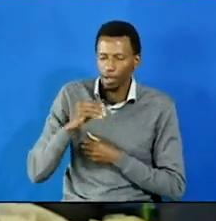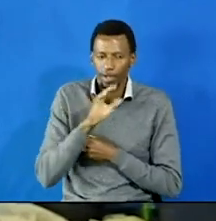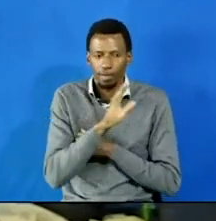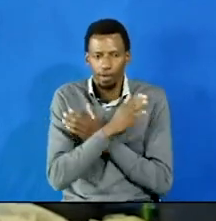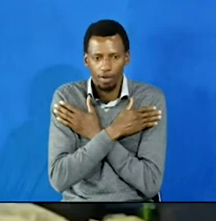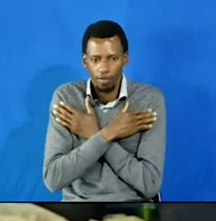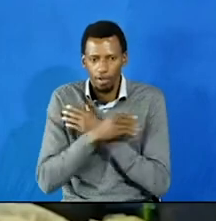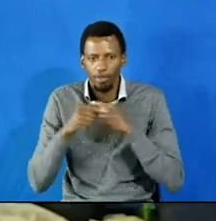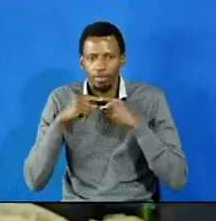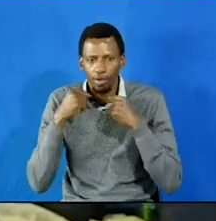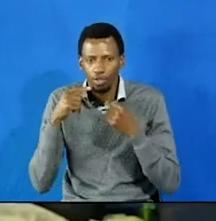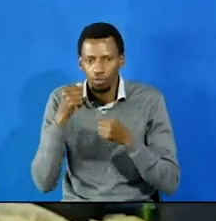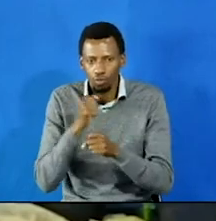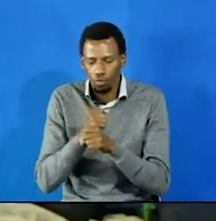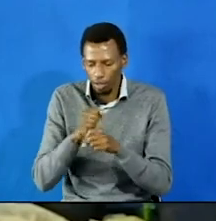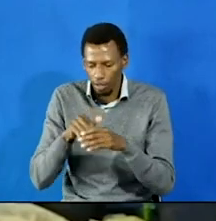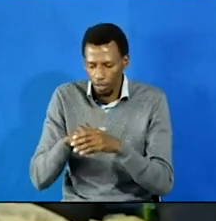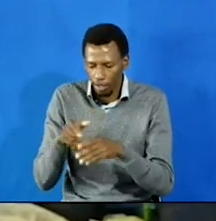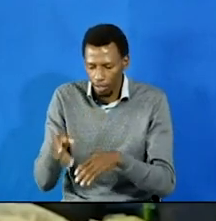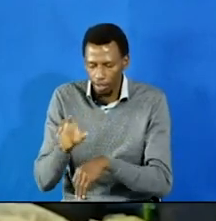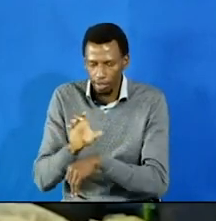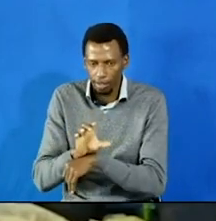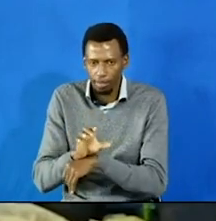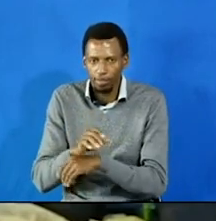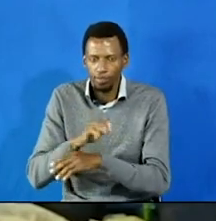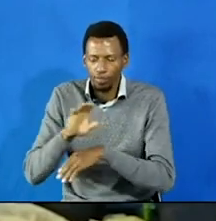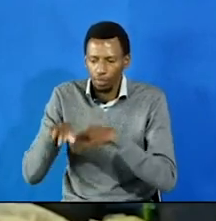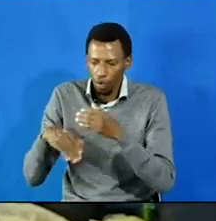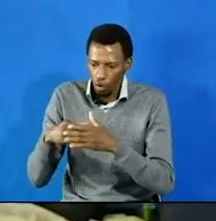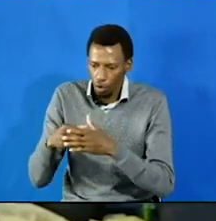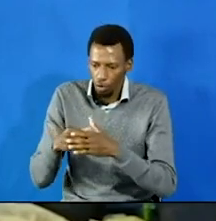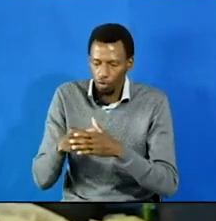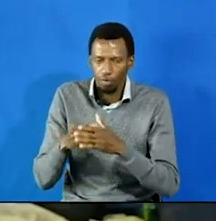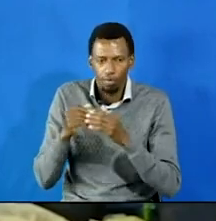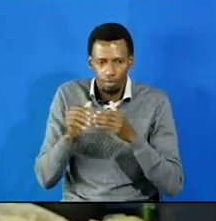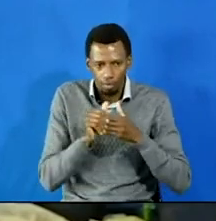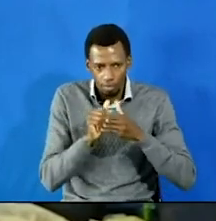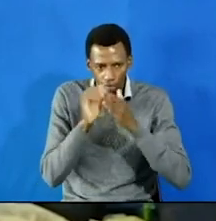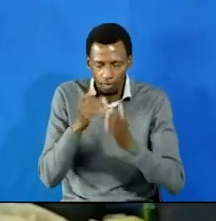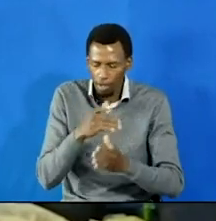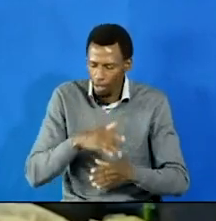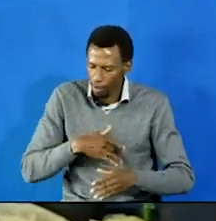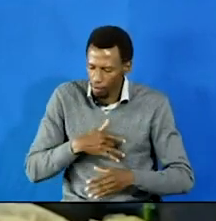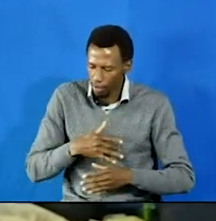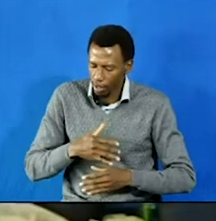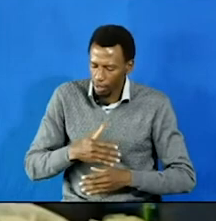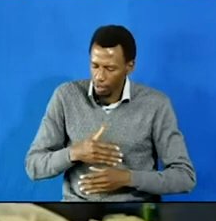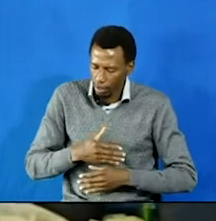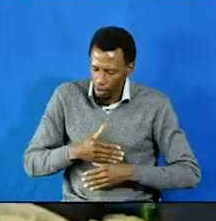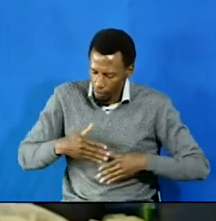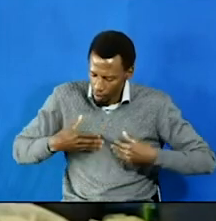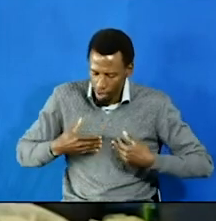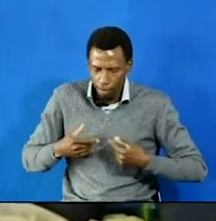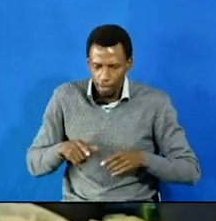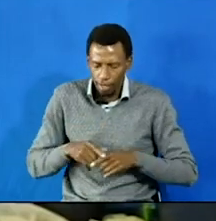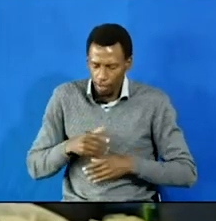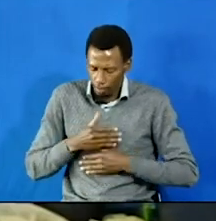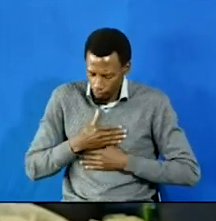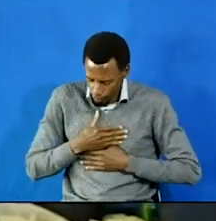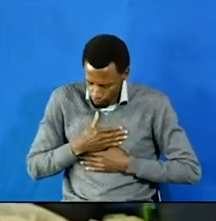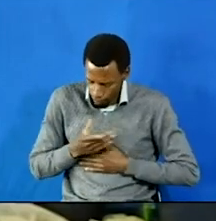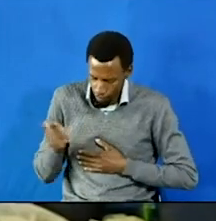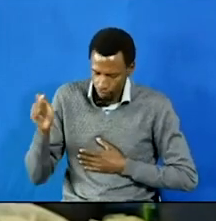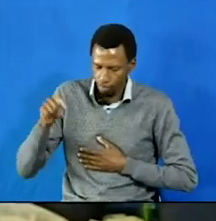church, all the leaders. I'm privileged to be here today, and I'm really much humbled. In a special